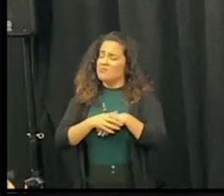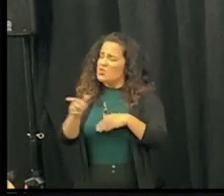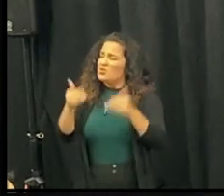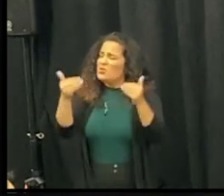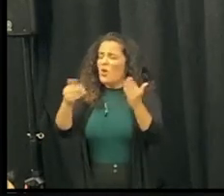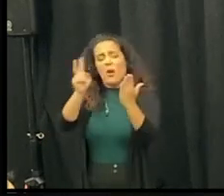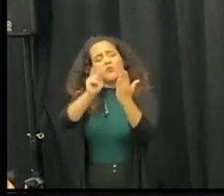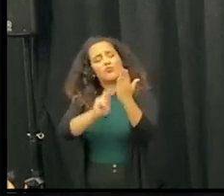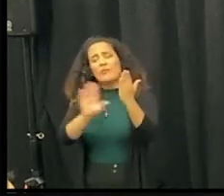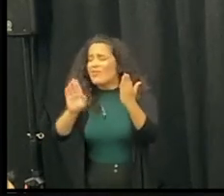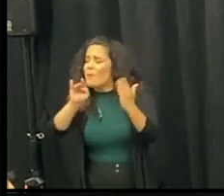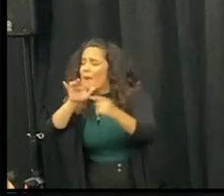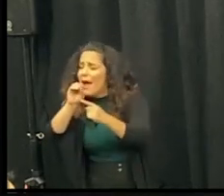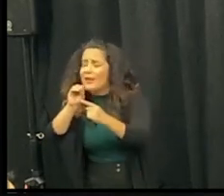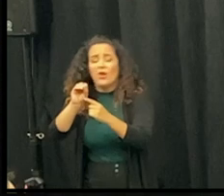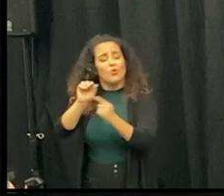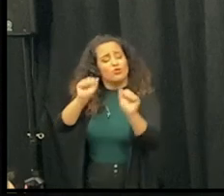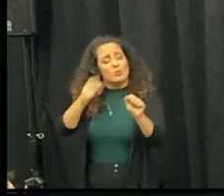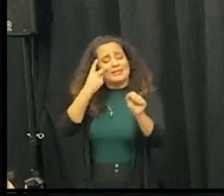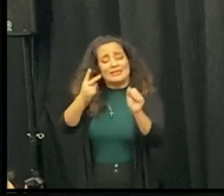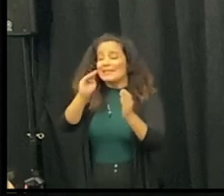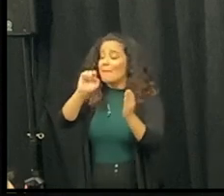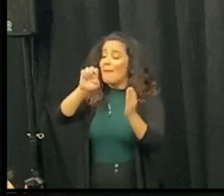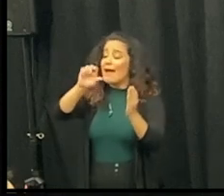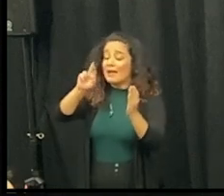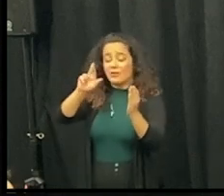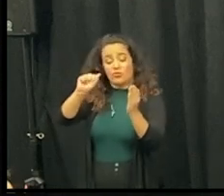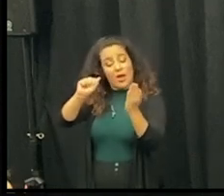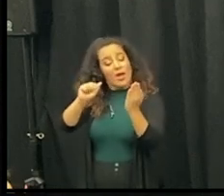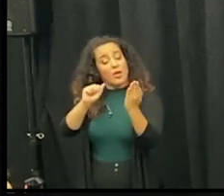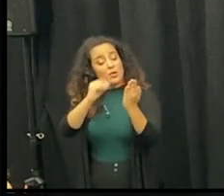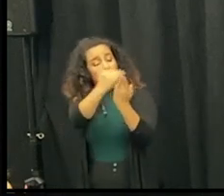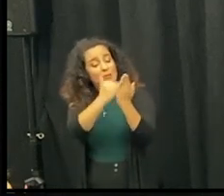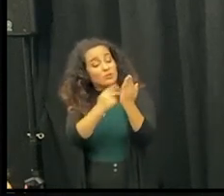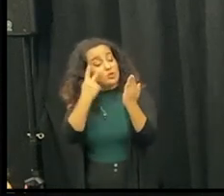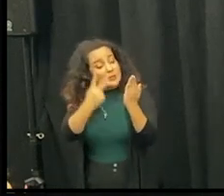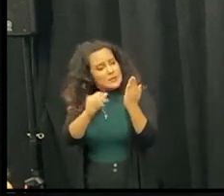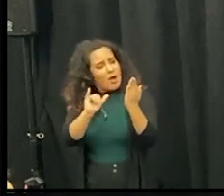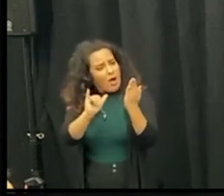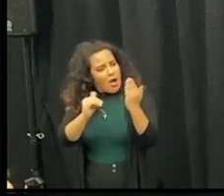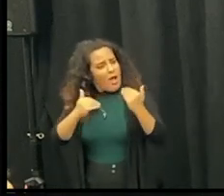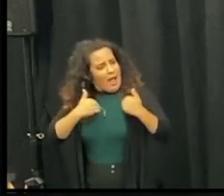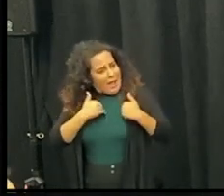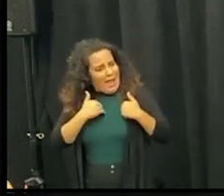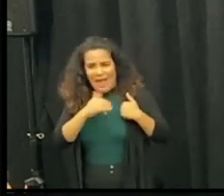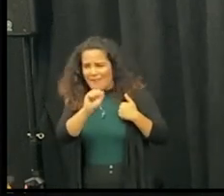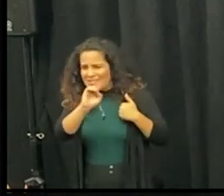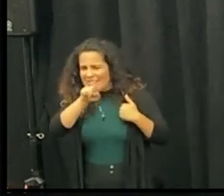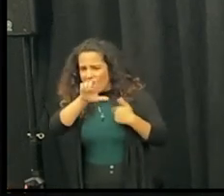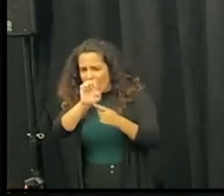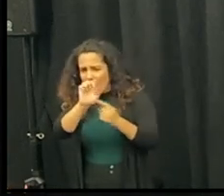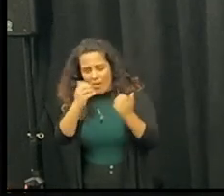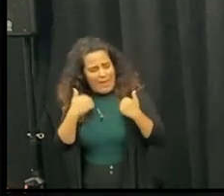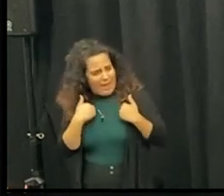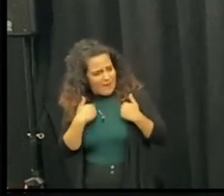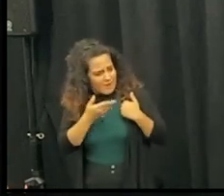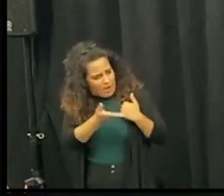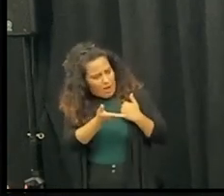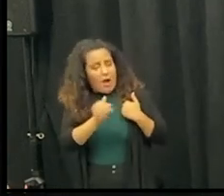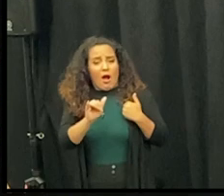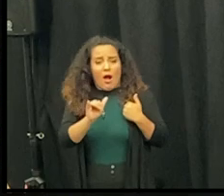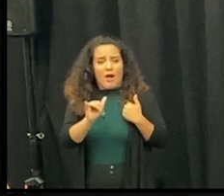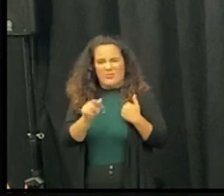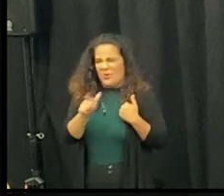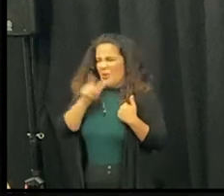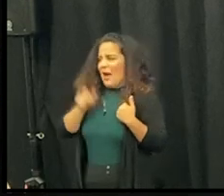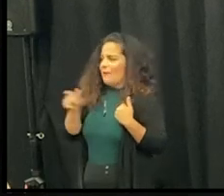bio. You can see, on the Maestra directory, you can see a sample video of their work, you know, and so it's, you don't necessarily have to audition a player. You can watch them play and